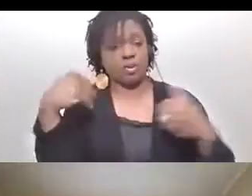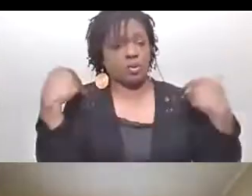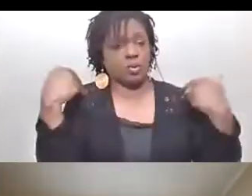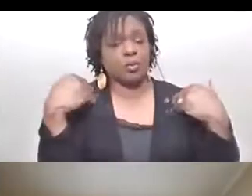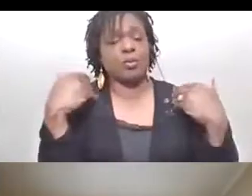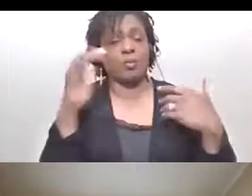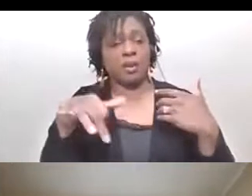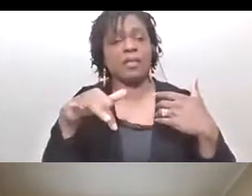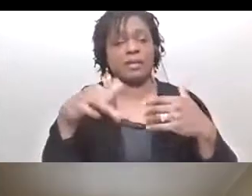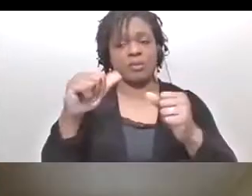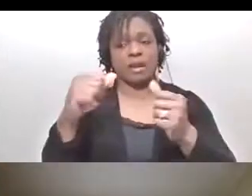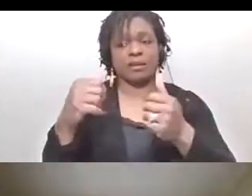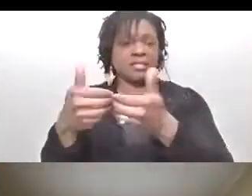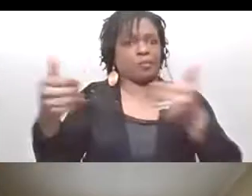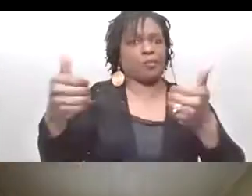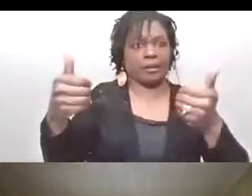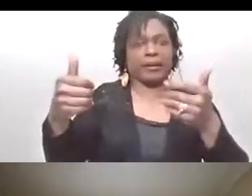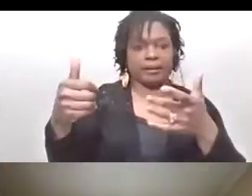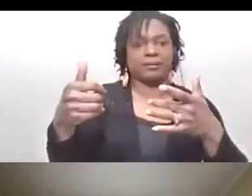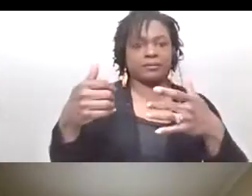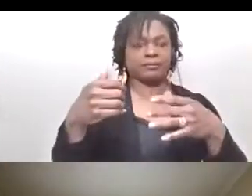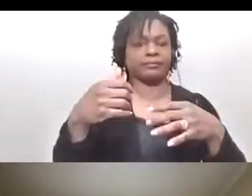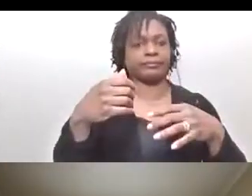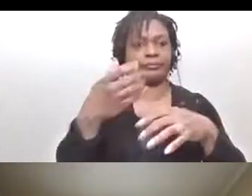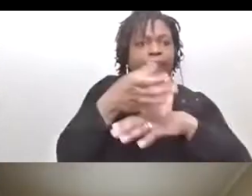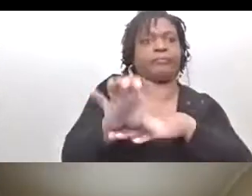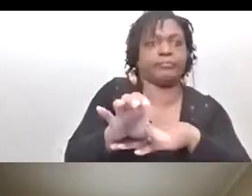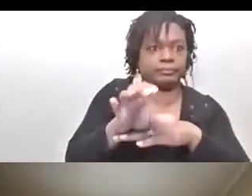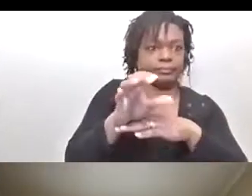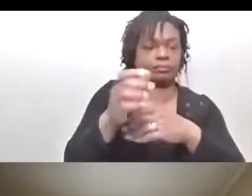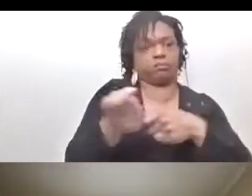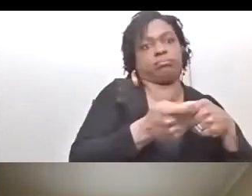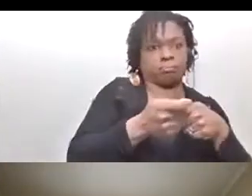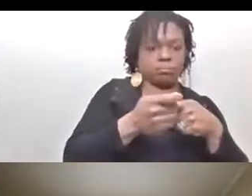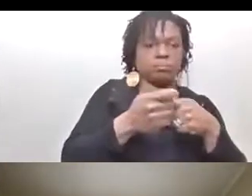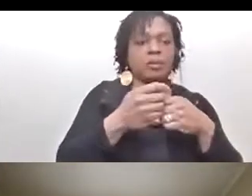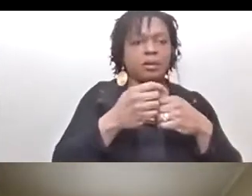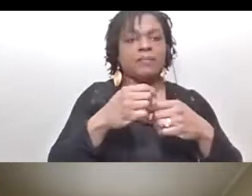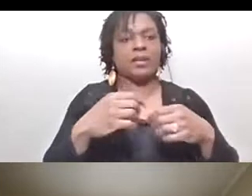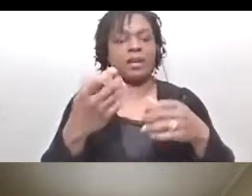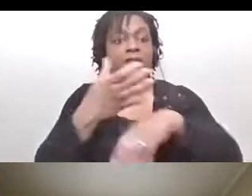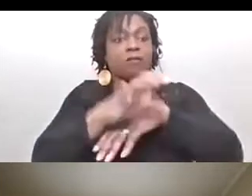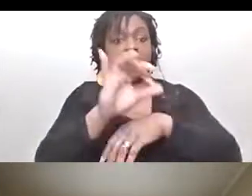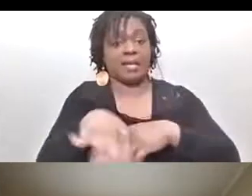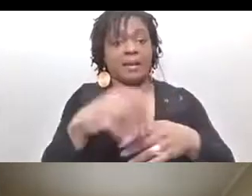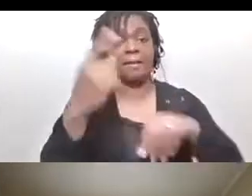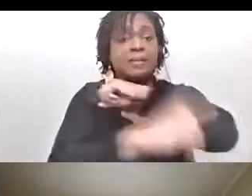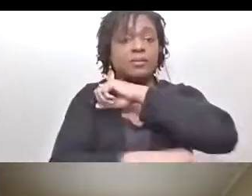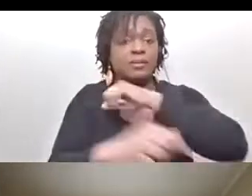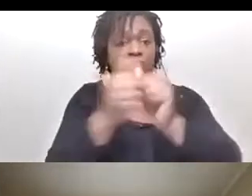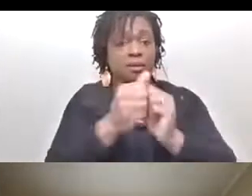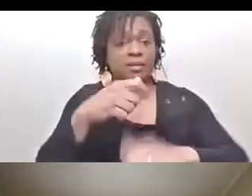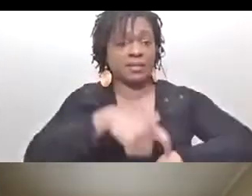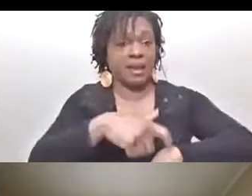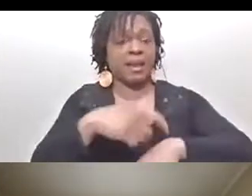and coercion. And they also increase the penalty with the time. versus anyone over the age of 21.